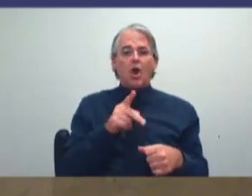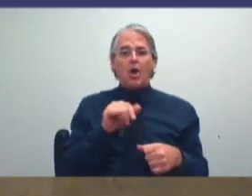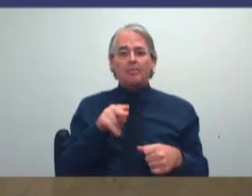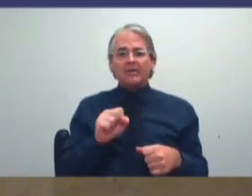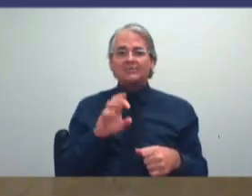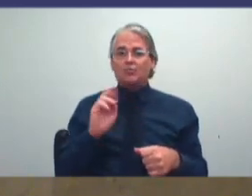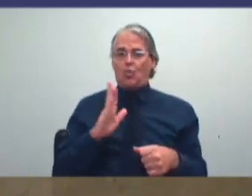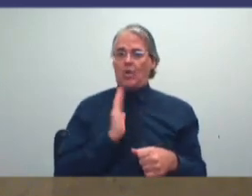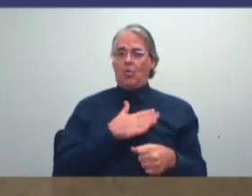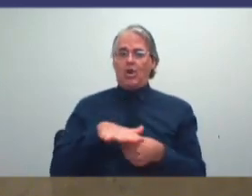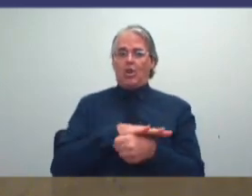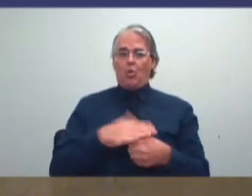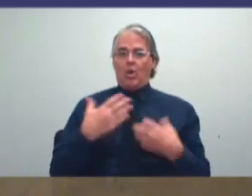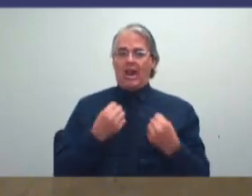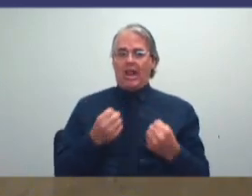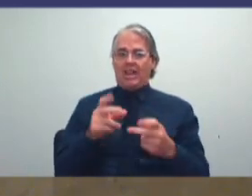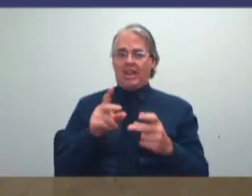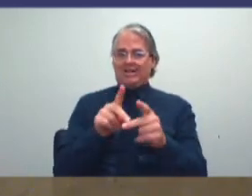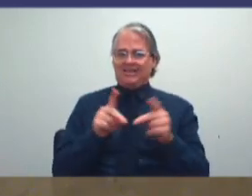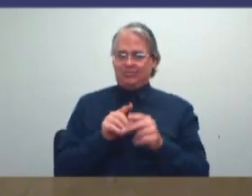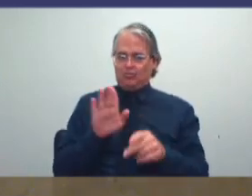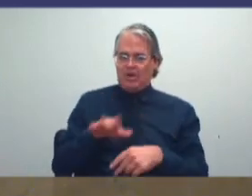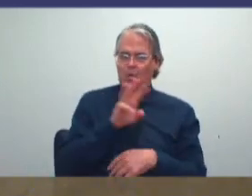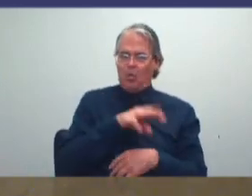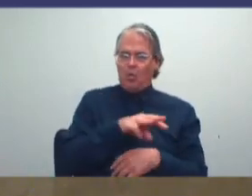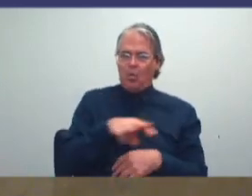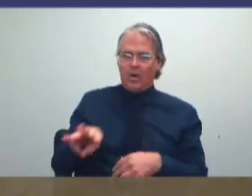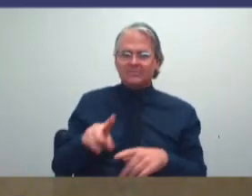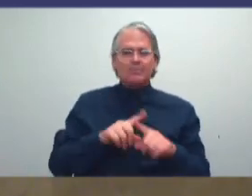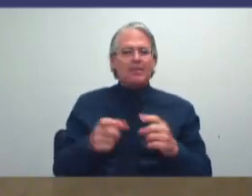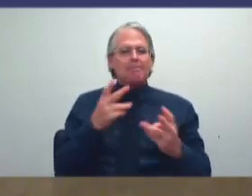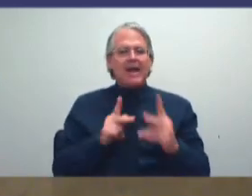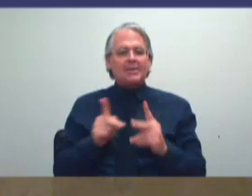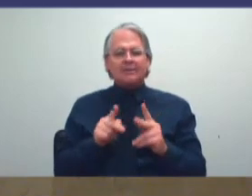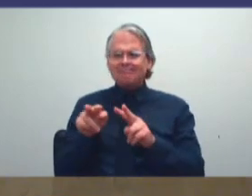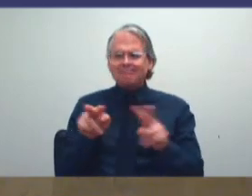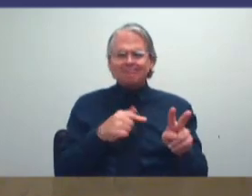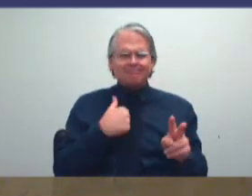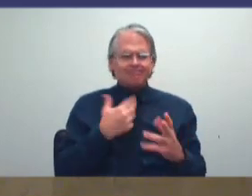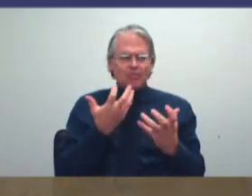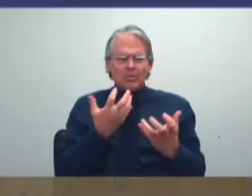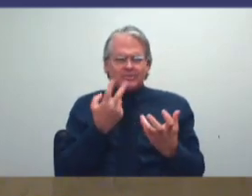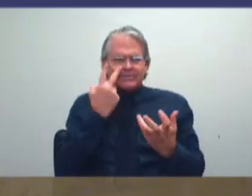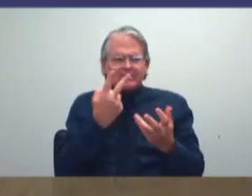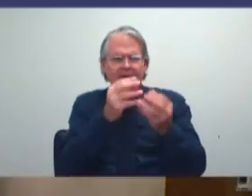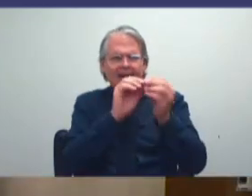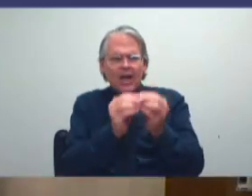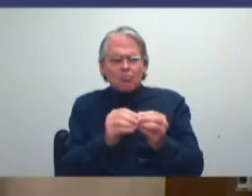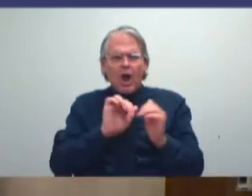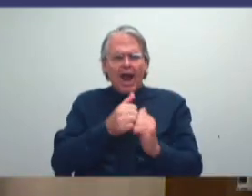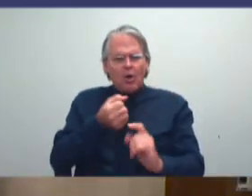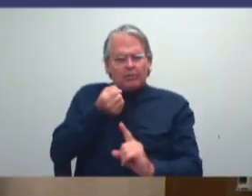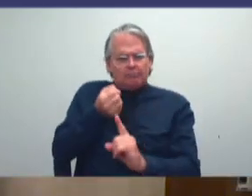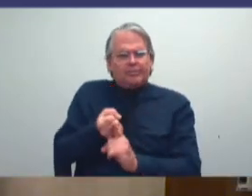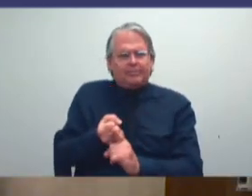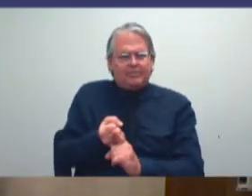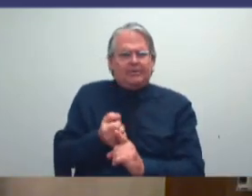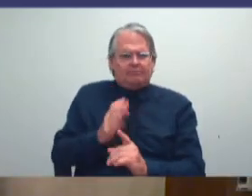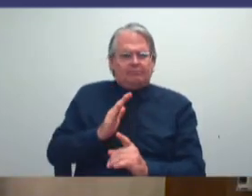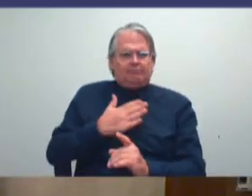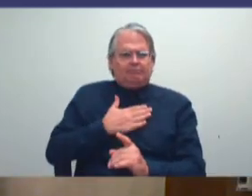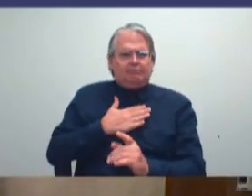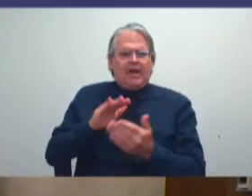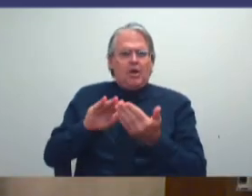concerned citizens are seeking ways to monitor the disease and its effect in our community. The numbers can be confusing